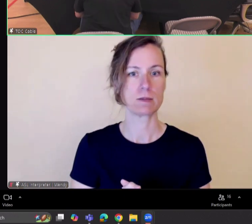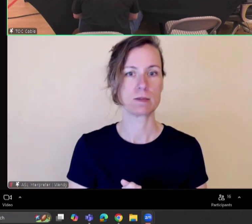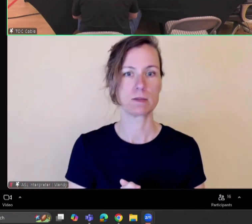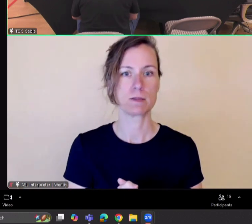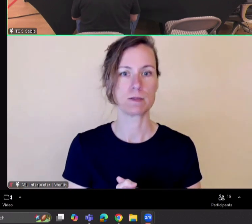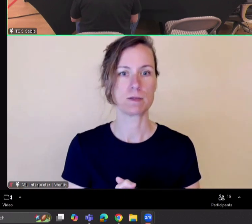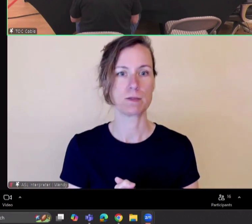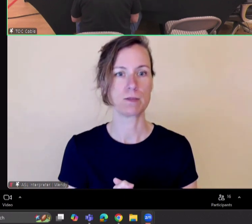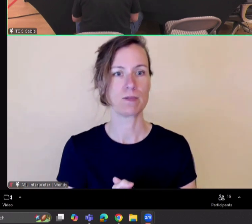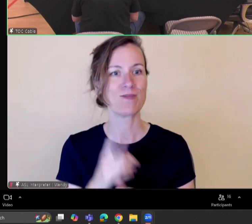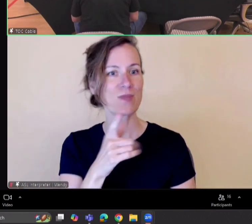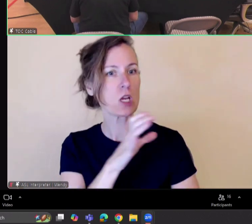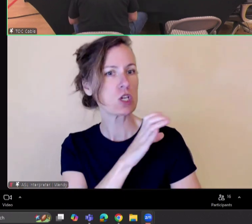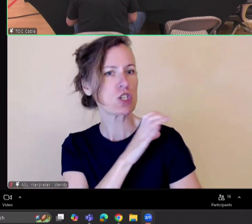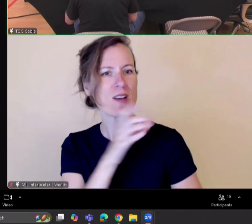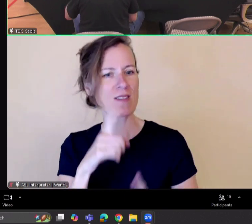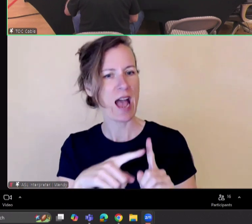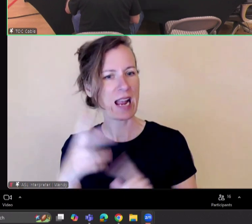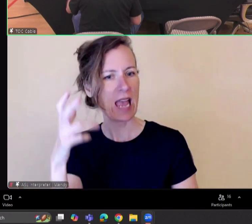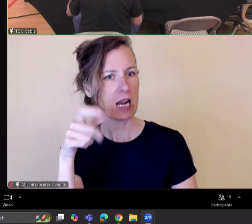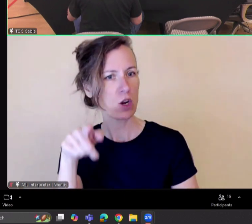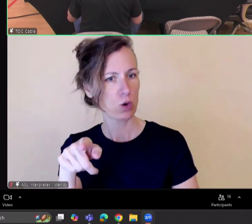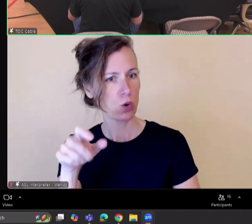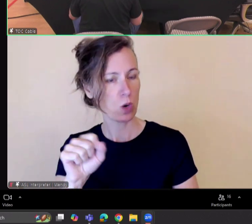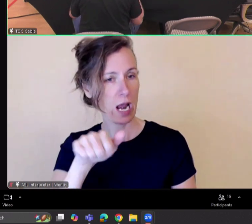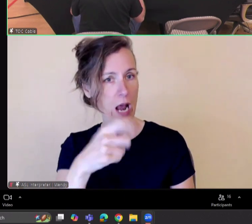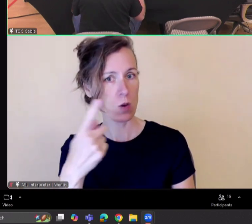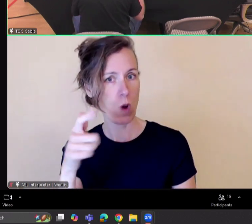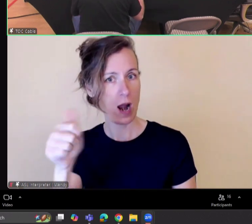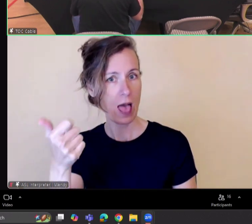Chief, I actually can't hear you. Can everybody hear him? No.